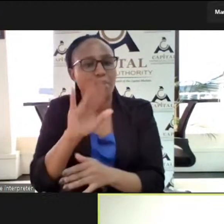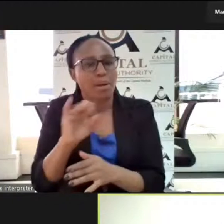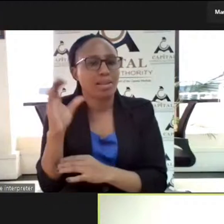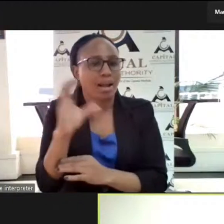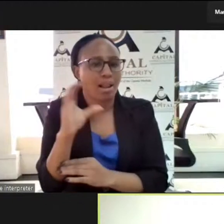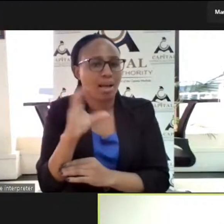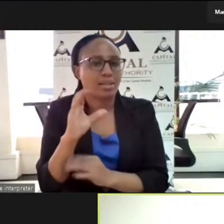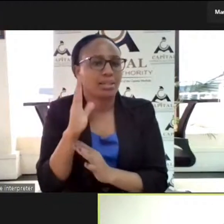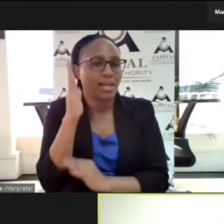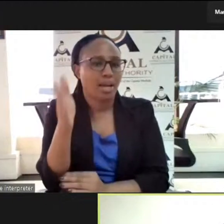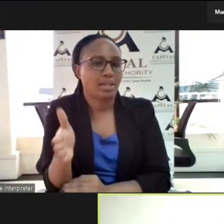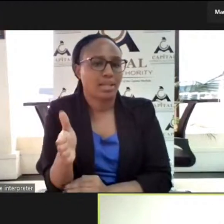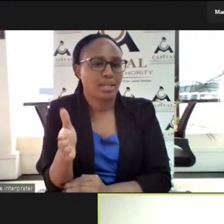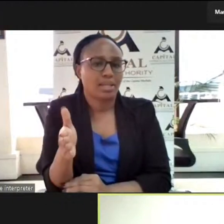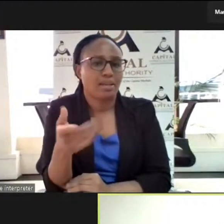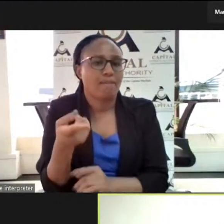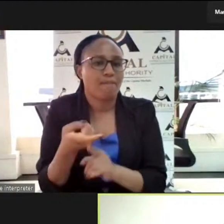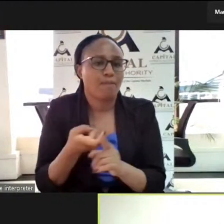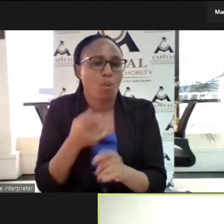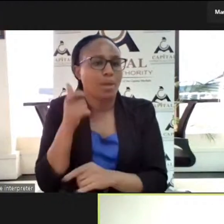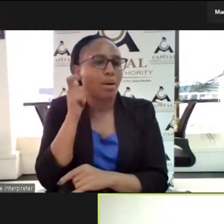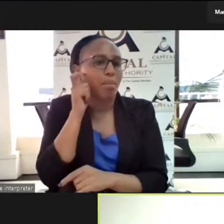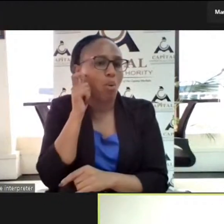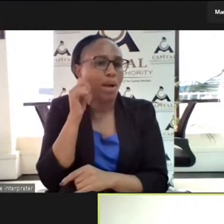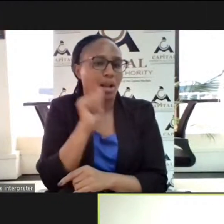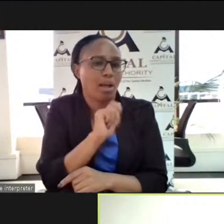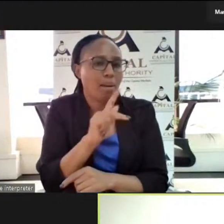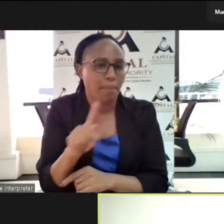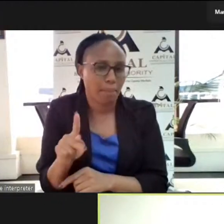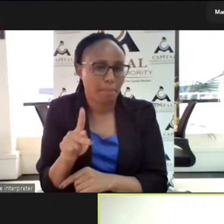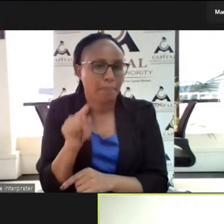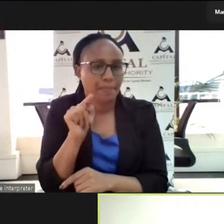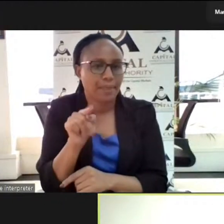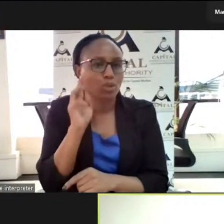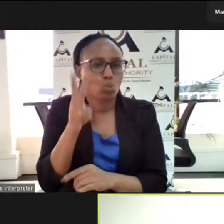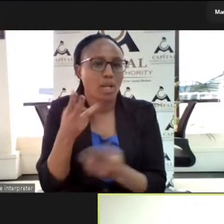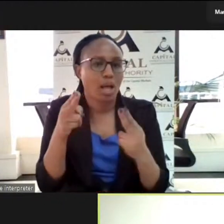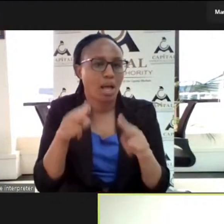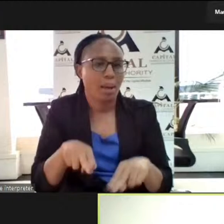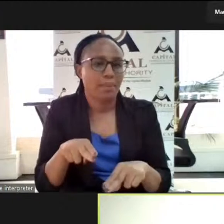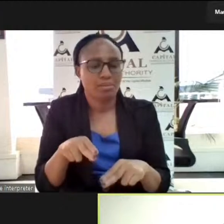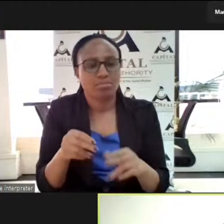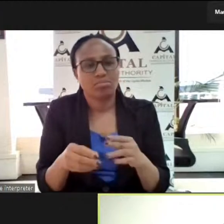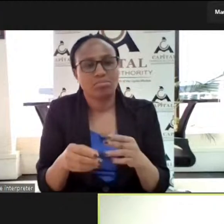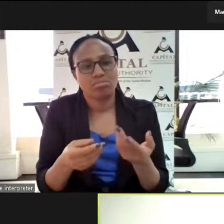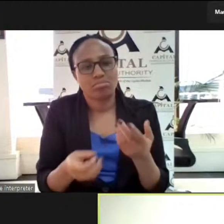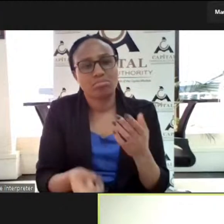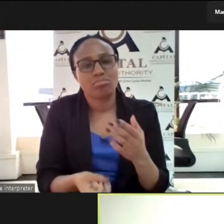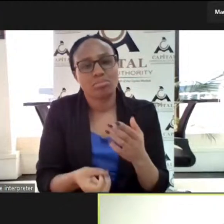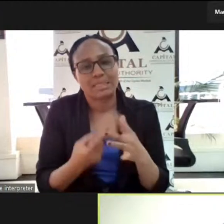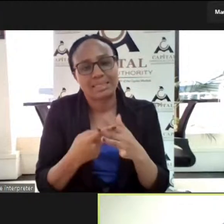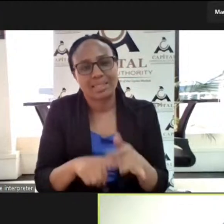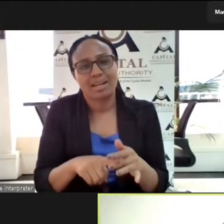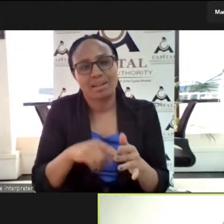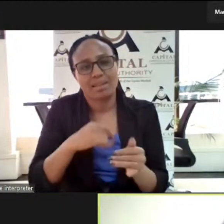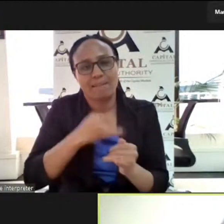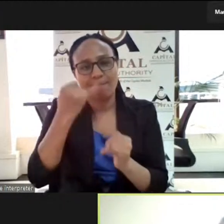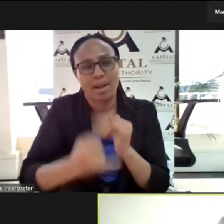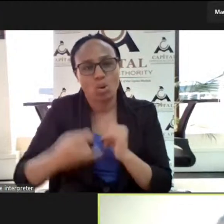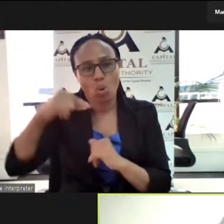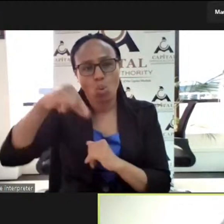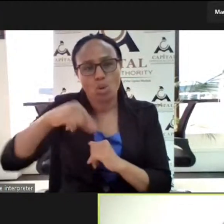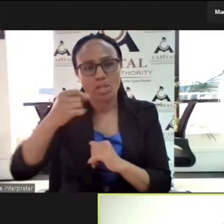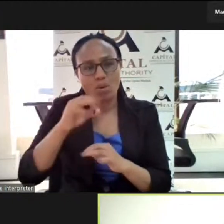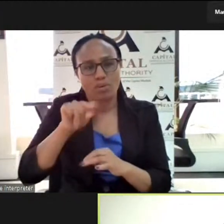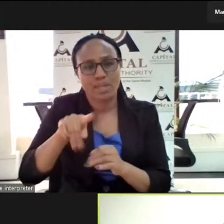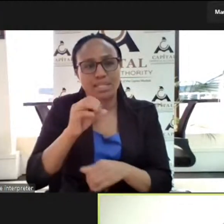directly from the mobile app, and this will be in place by the last quarter of this year. And so